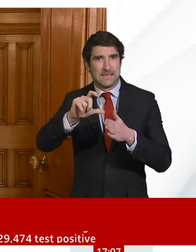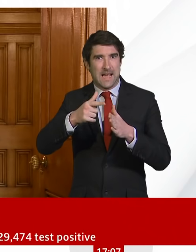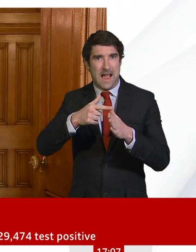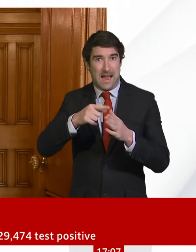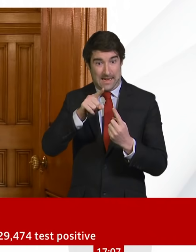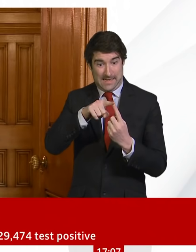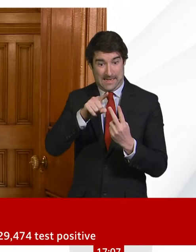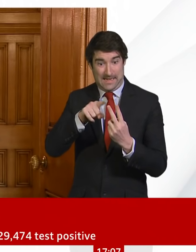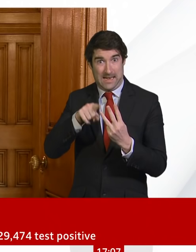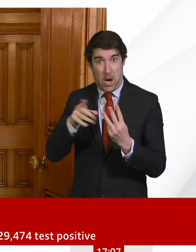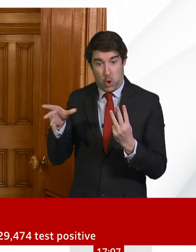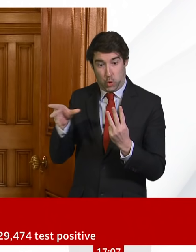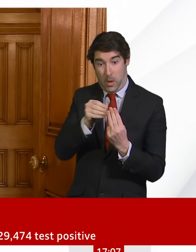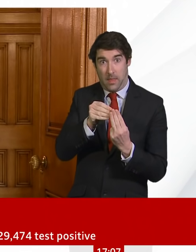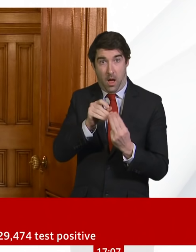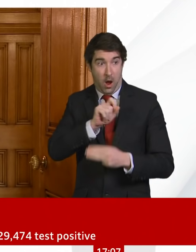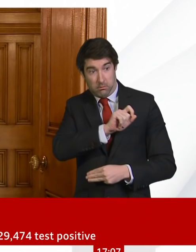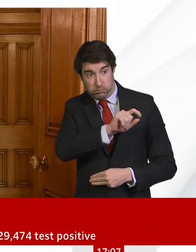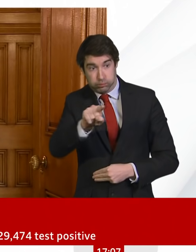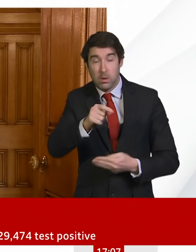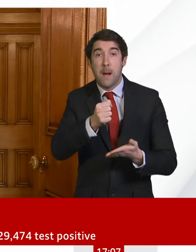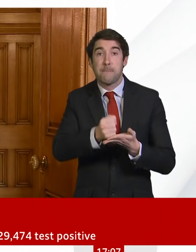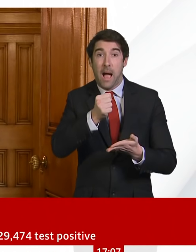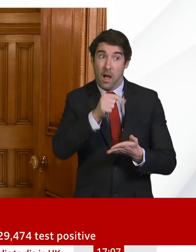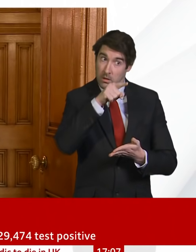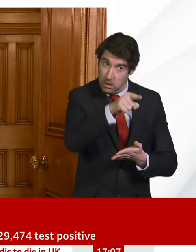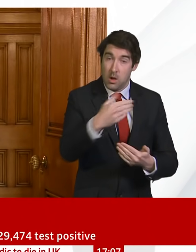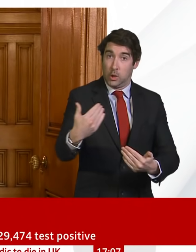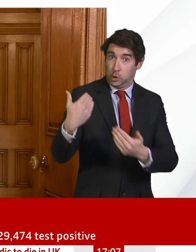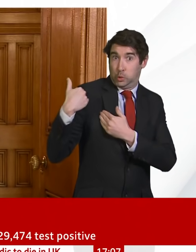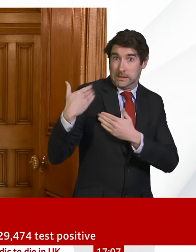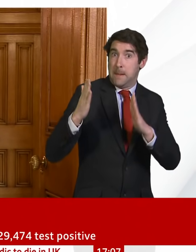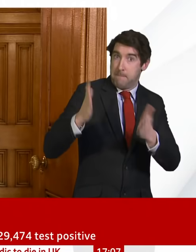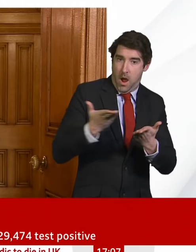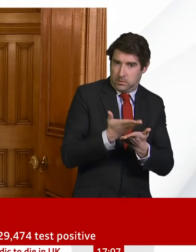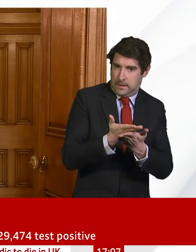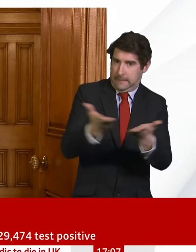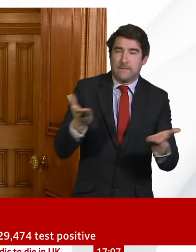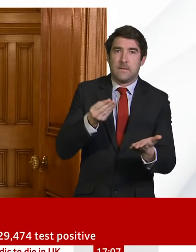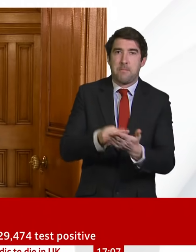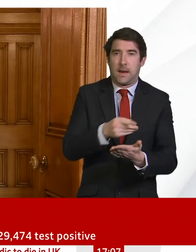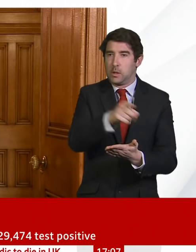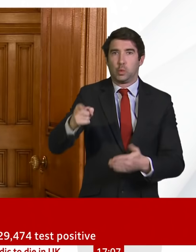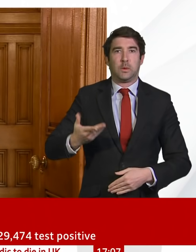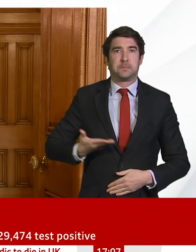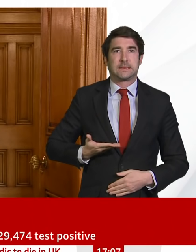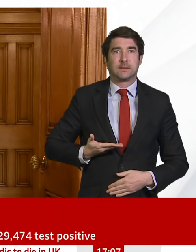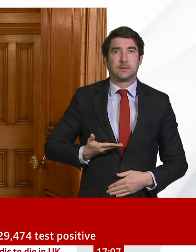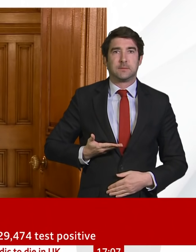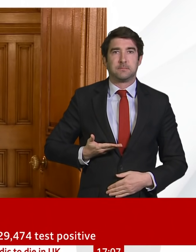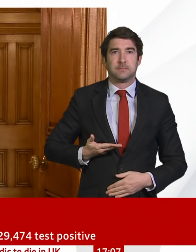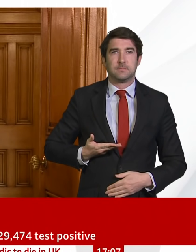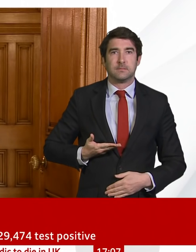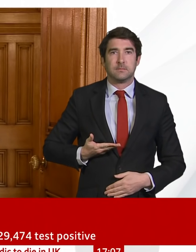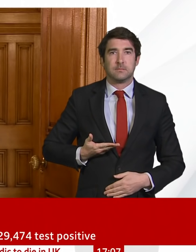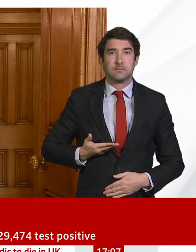sure that the benefits of the loan scheme are passed through to businesses and consumers. And it would be completely